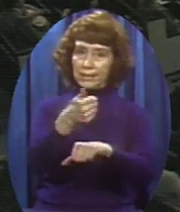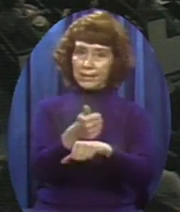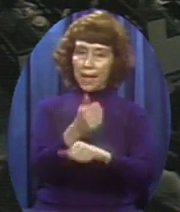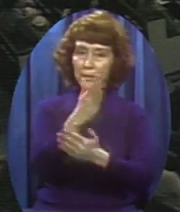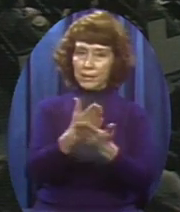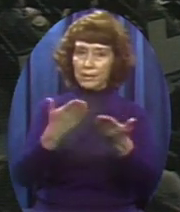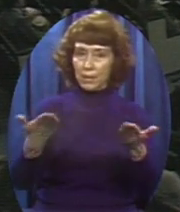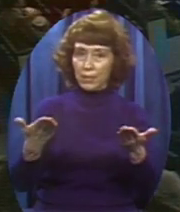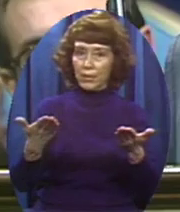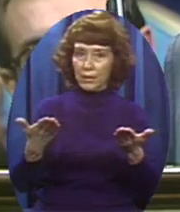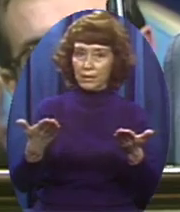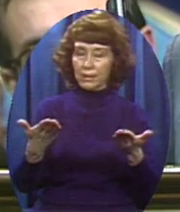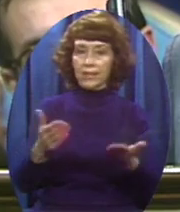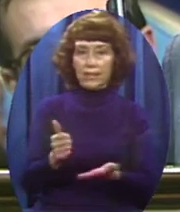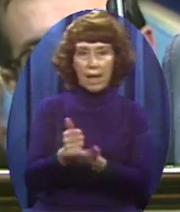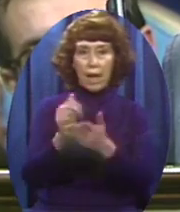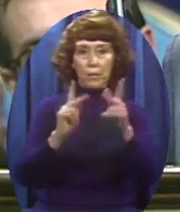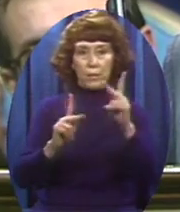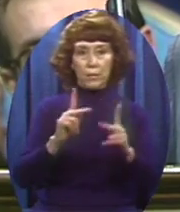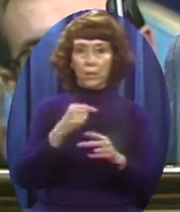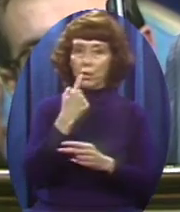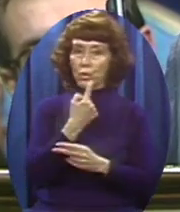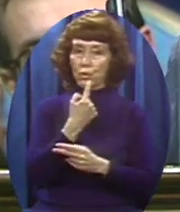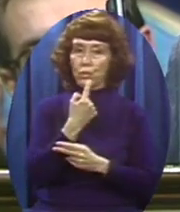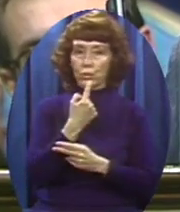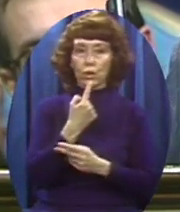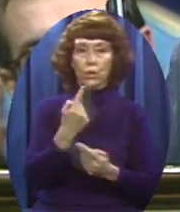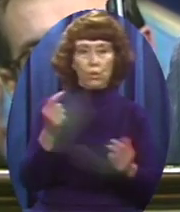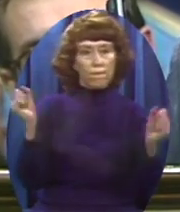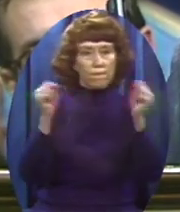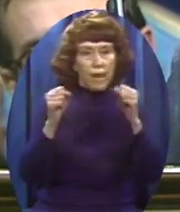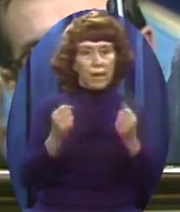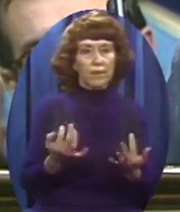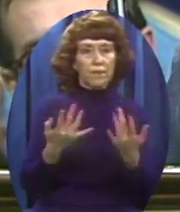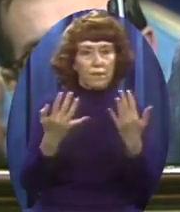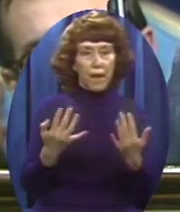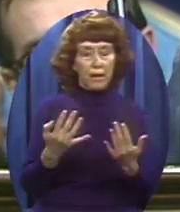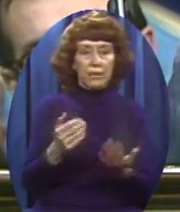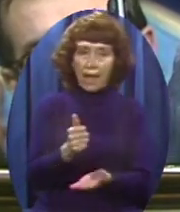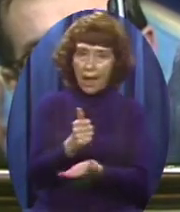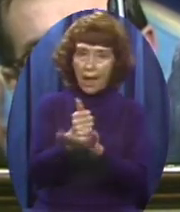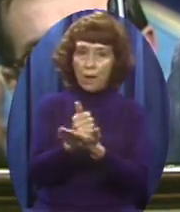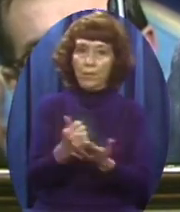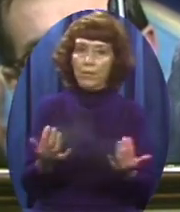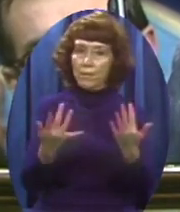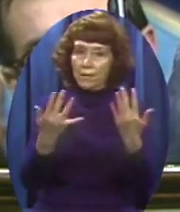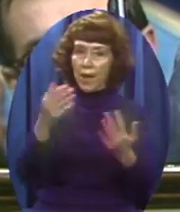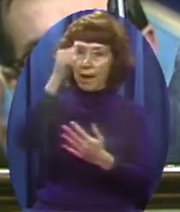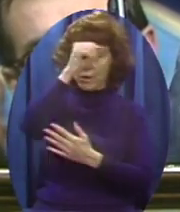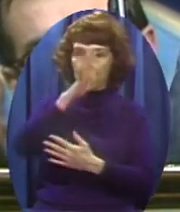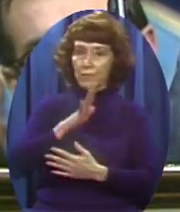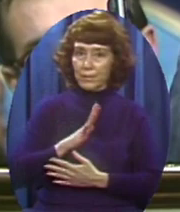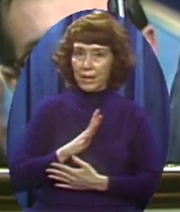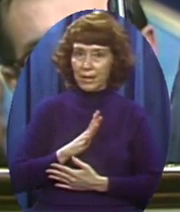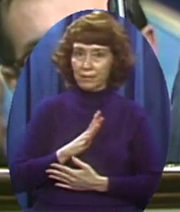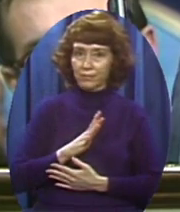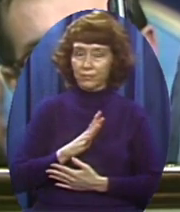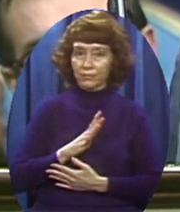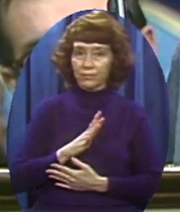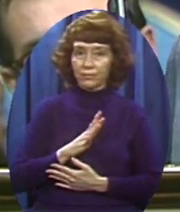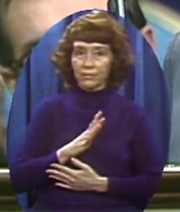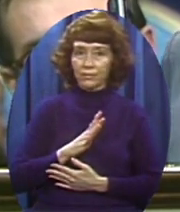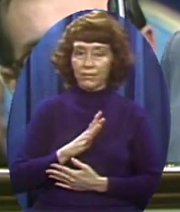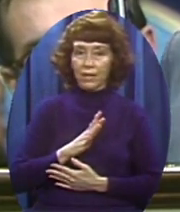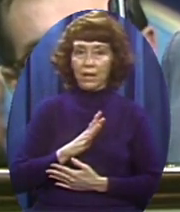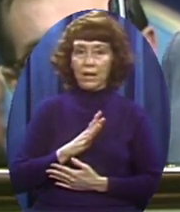who were fighting fire, the firemen, or anyone else, not so much as to rescue bodies and patients